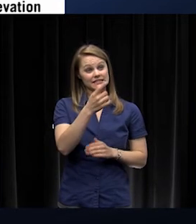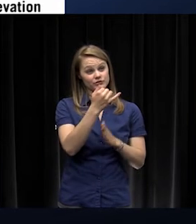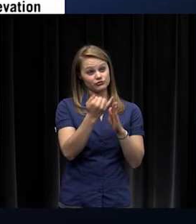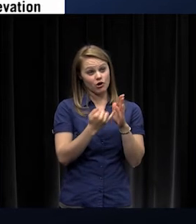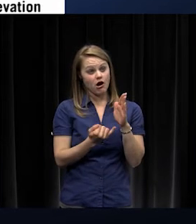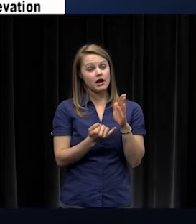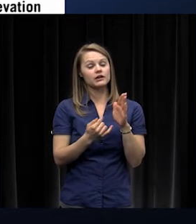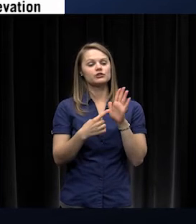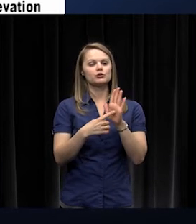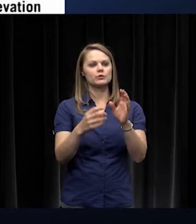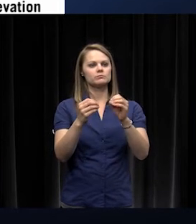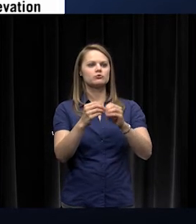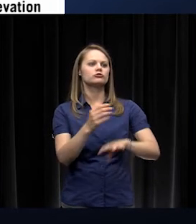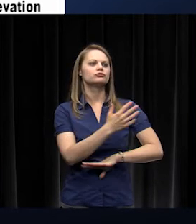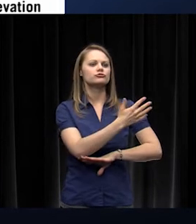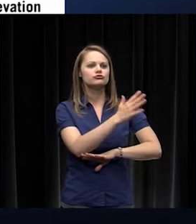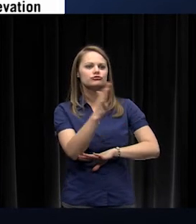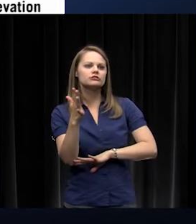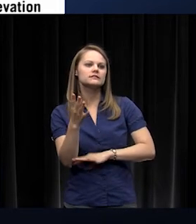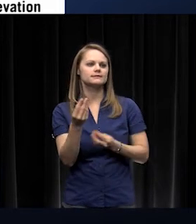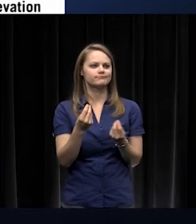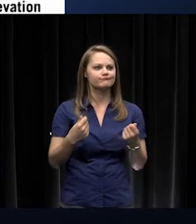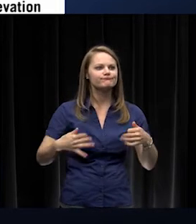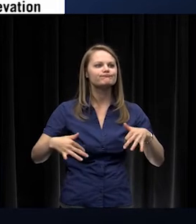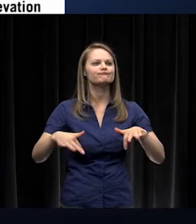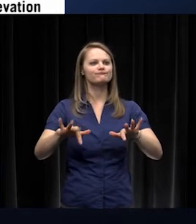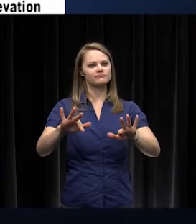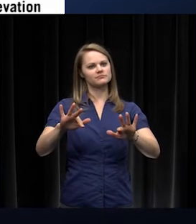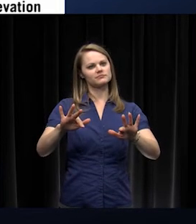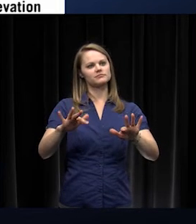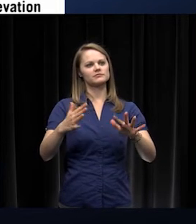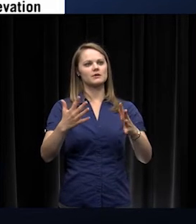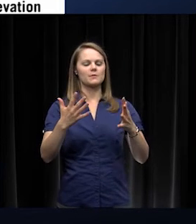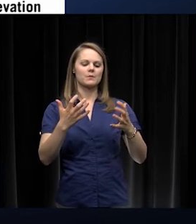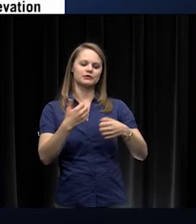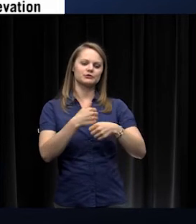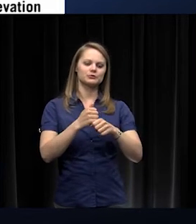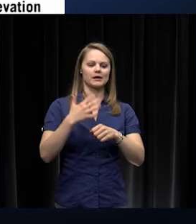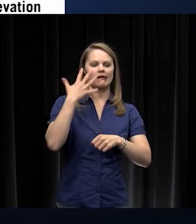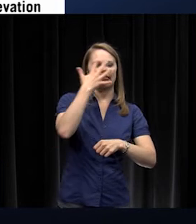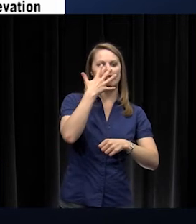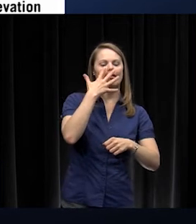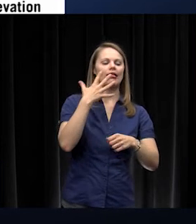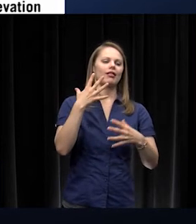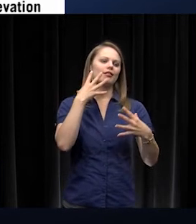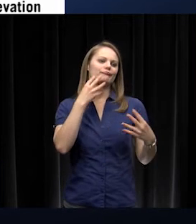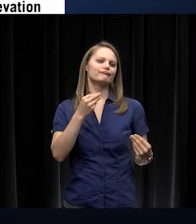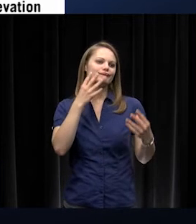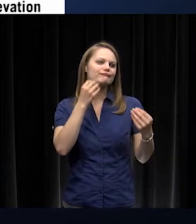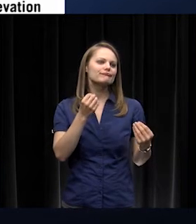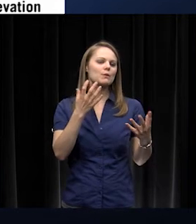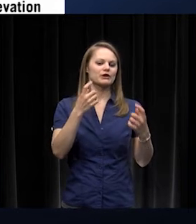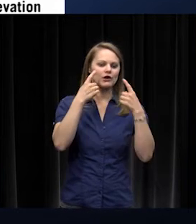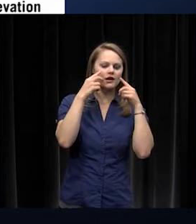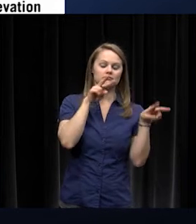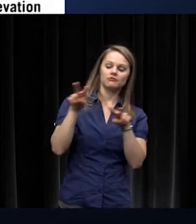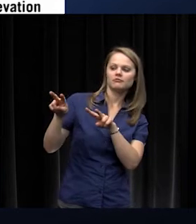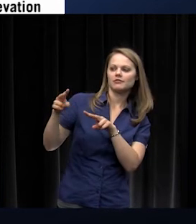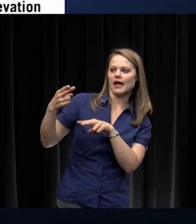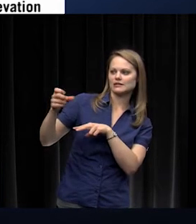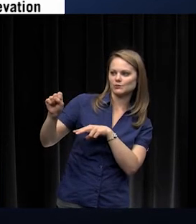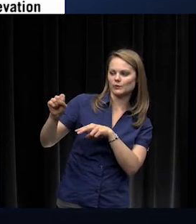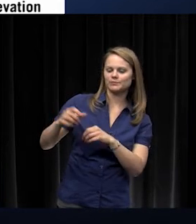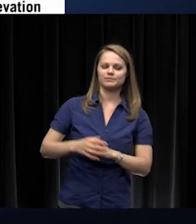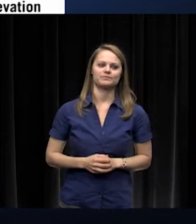some more landscaping in front of the gym. We wanted to kind of soften the gym a little bit and draw your eye back to the high school. And then we have that new